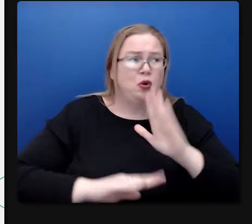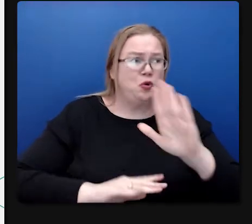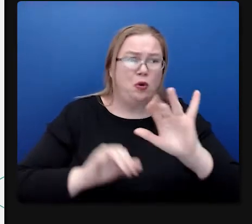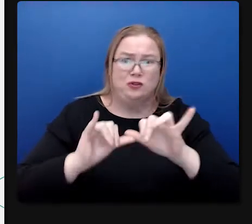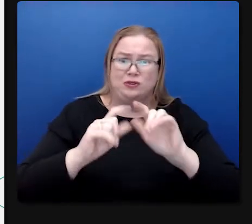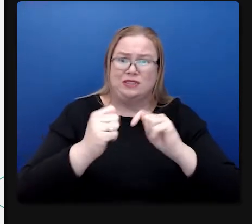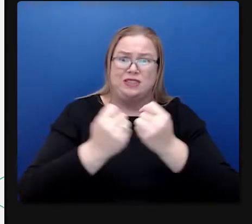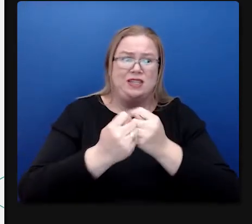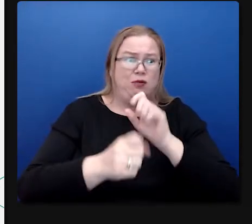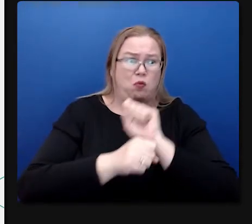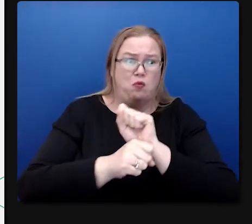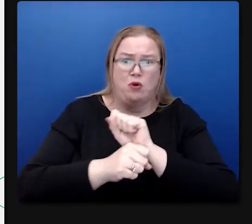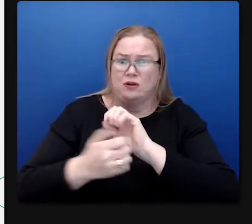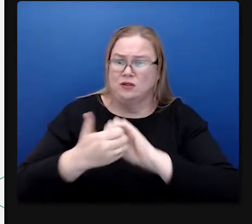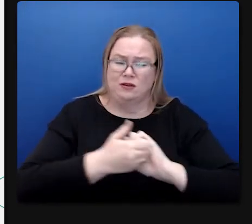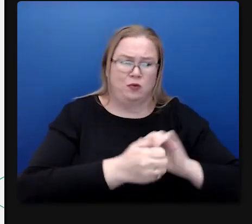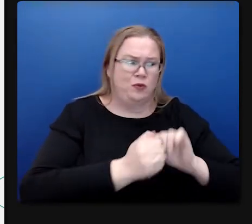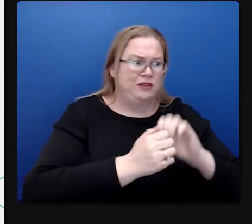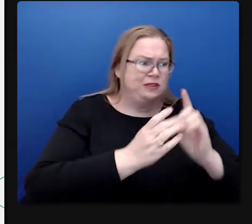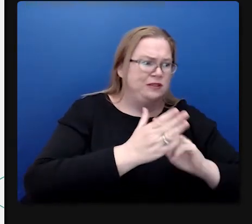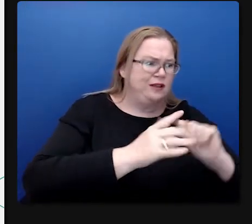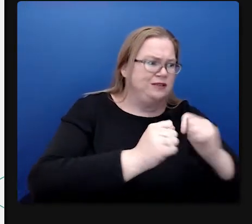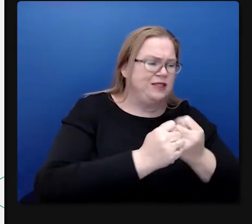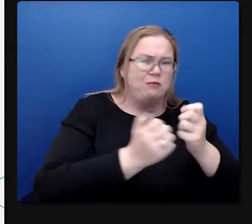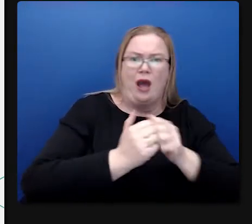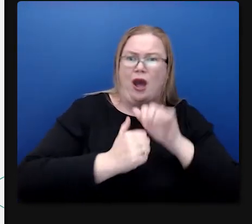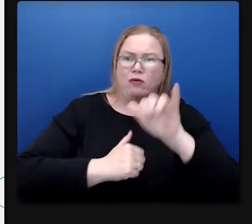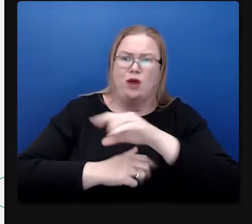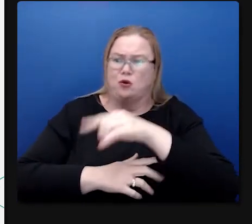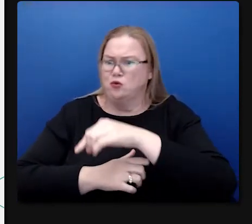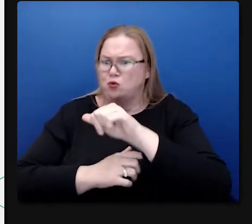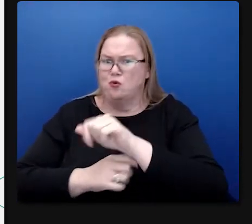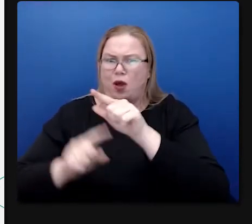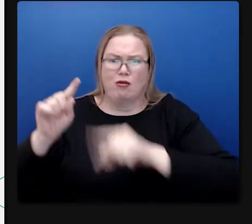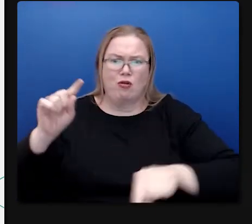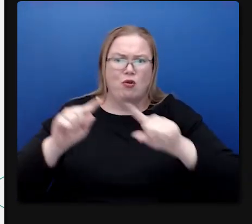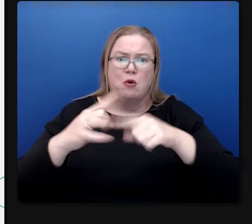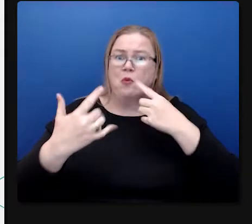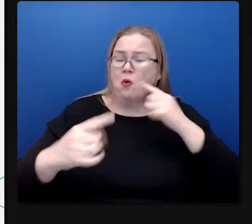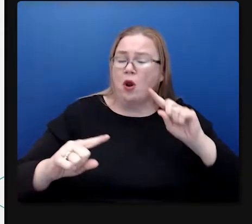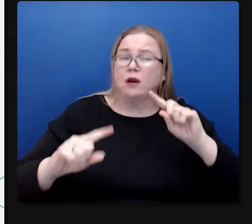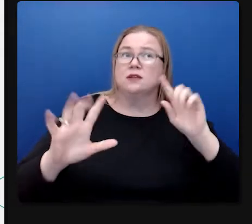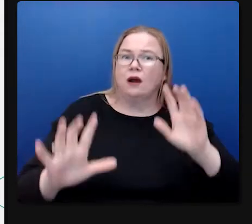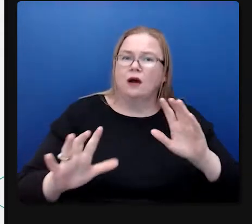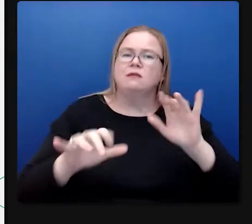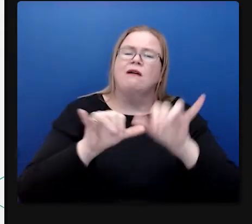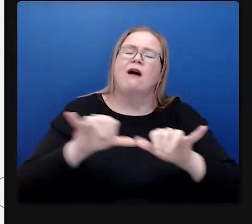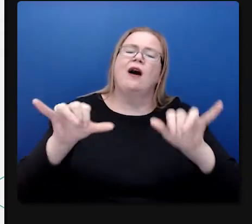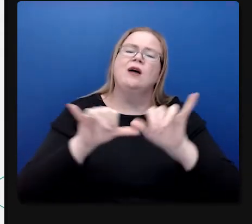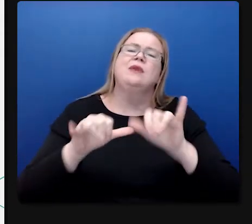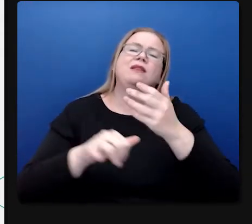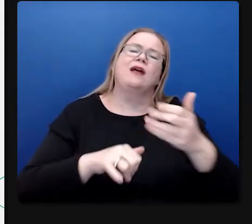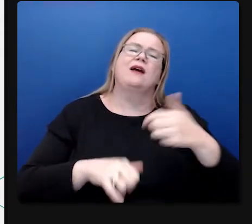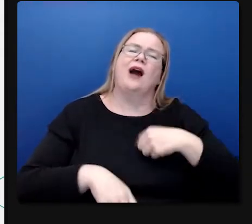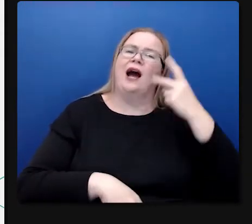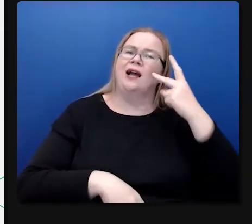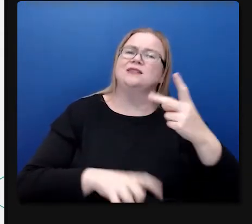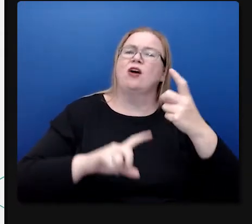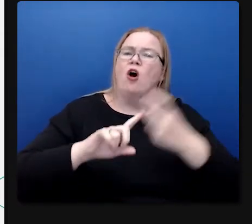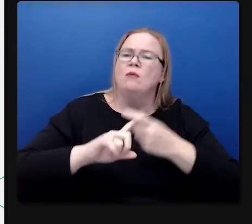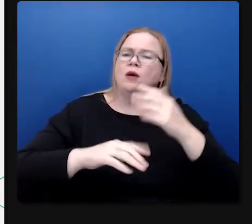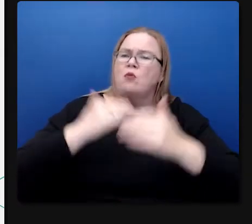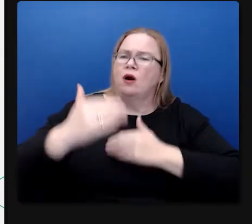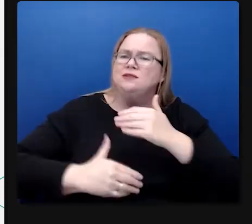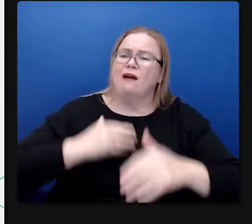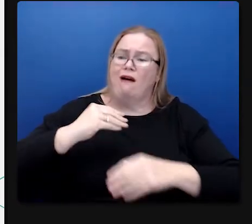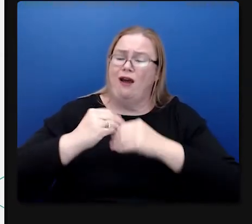or your engineering team works with the design team, or how that QA loop works? A really common use case I see is automating